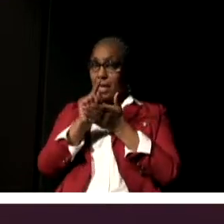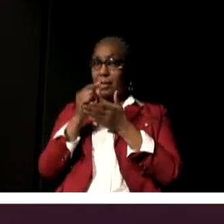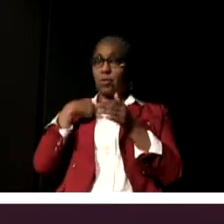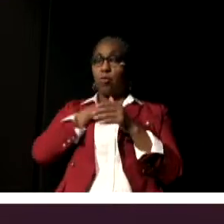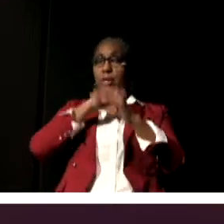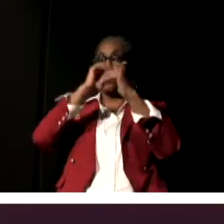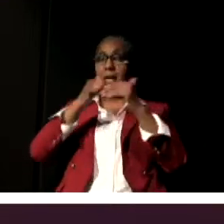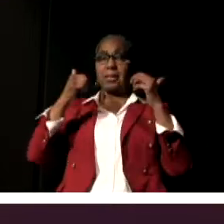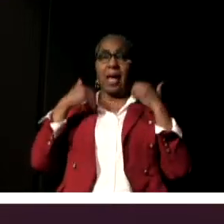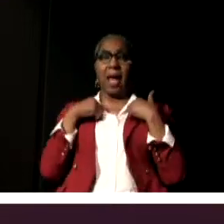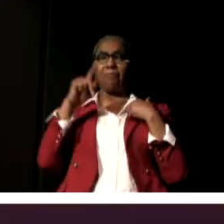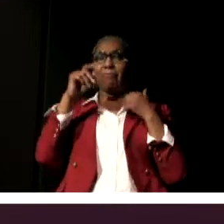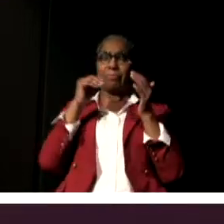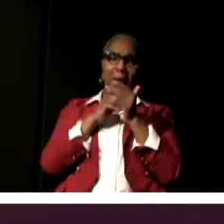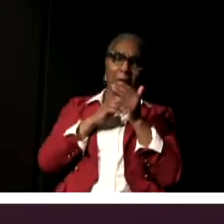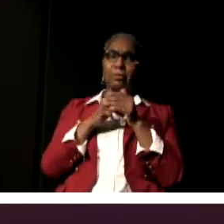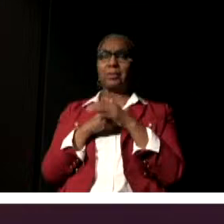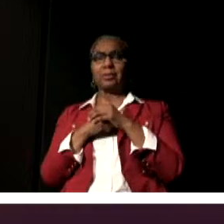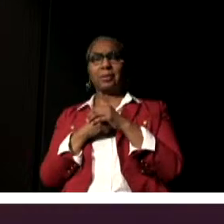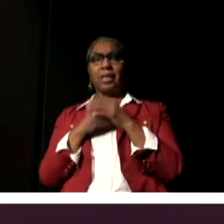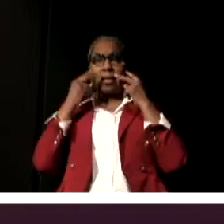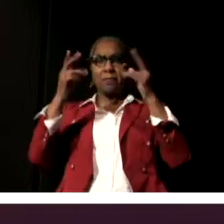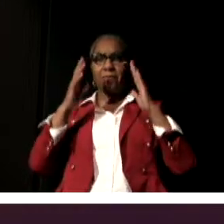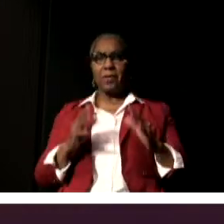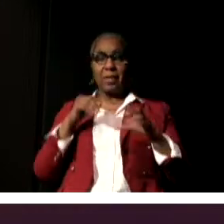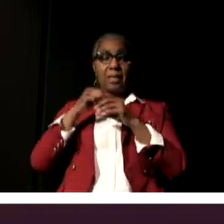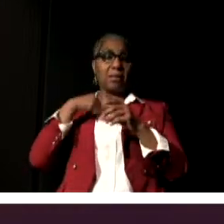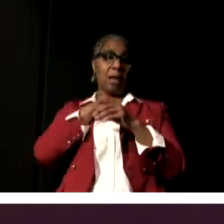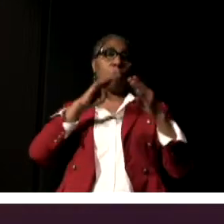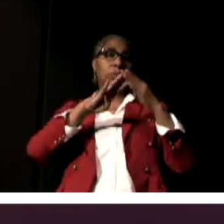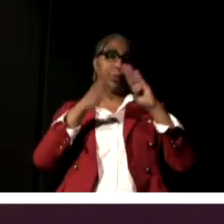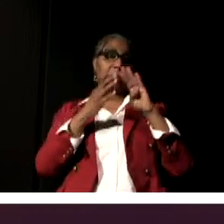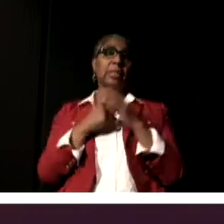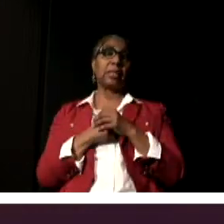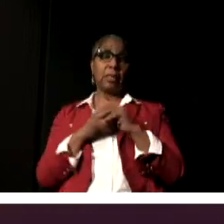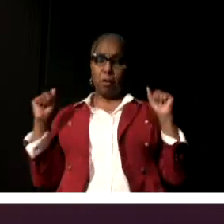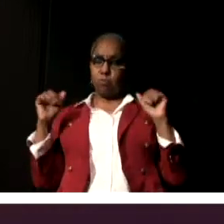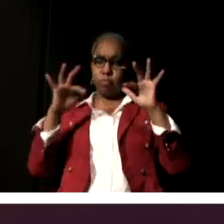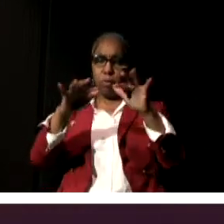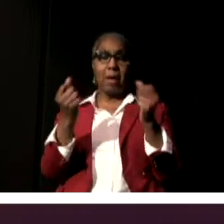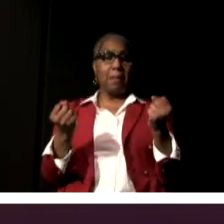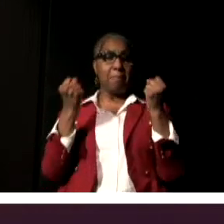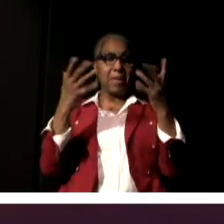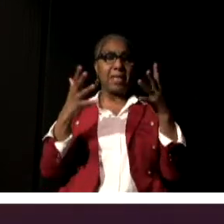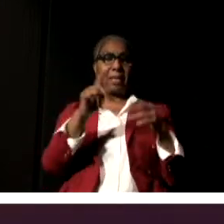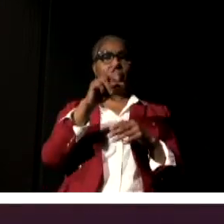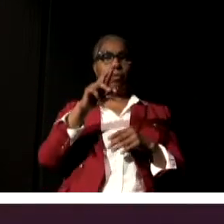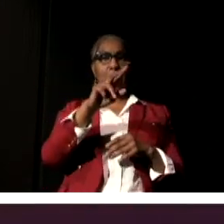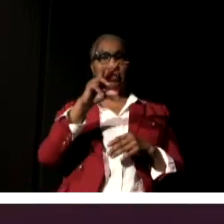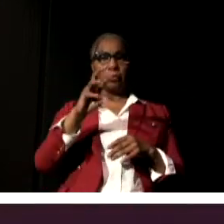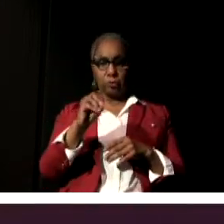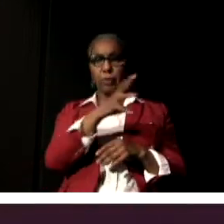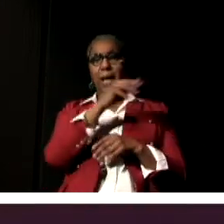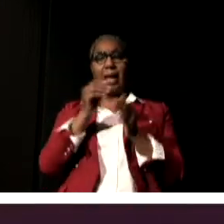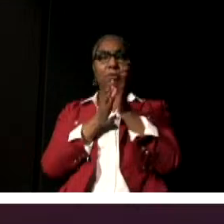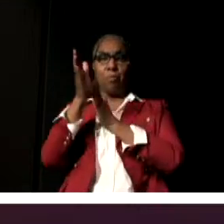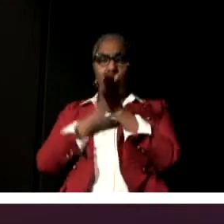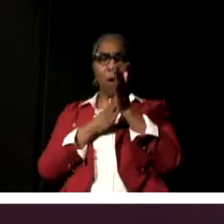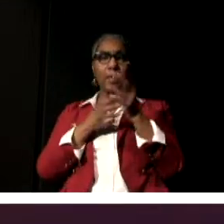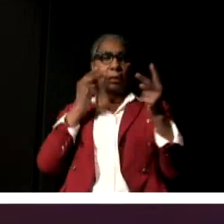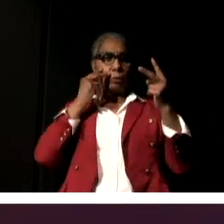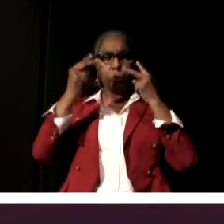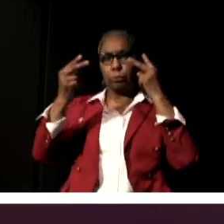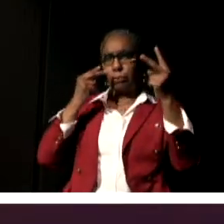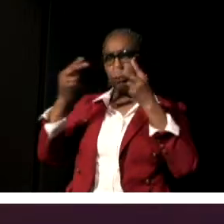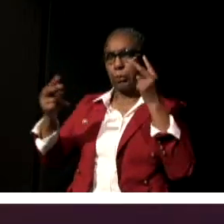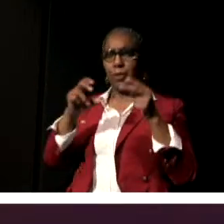to have thousands of visitors in our city, many at the Little Rock Zoo and War Memorial Park to witness the